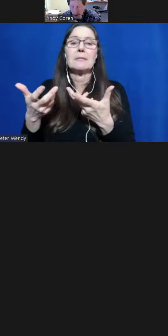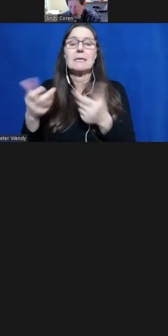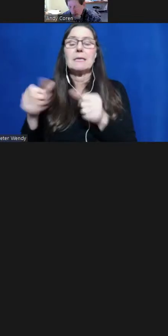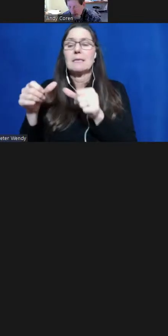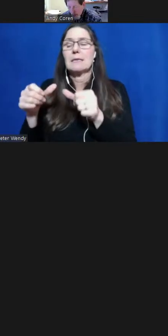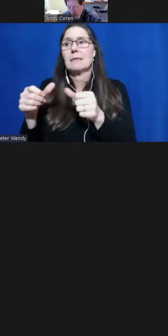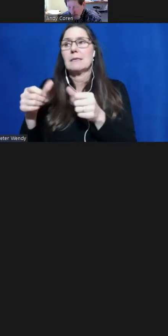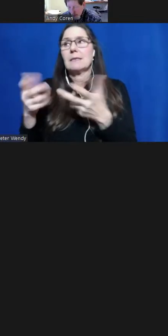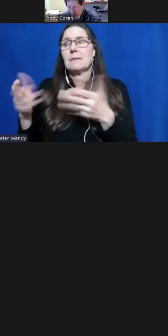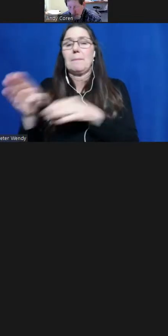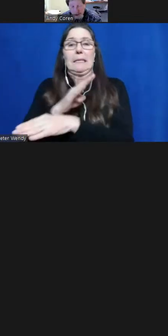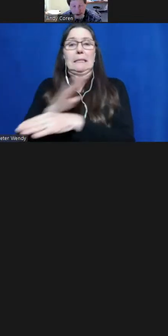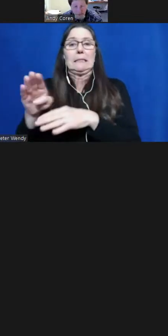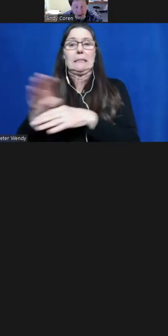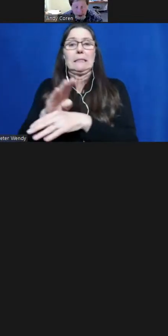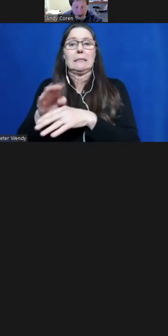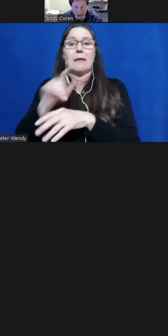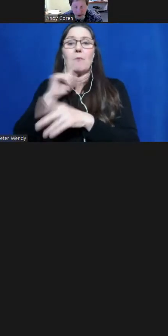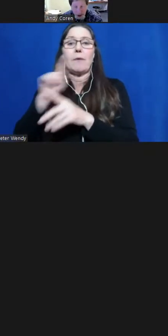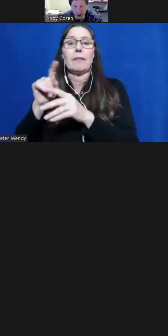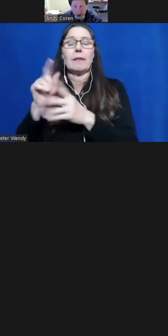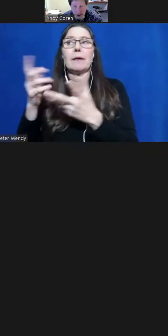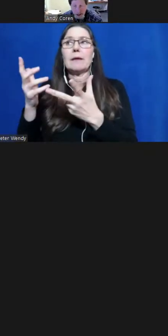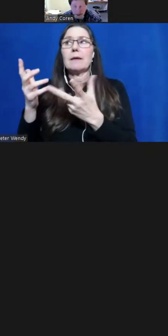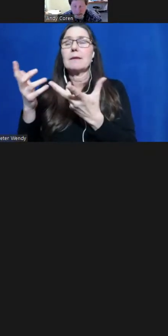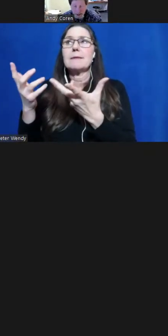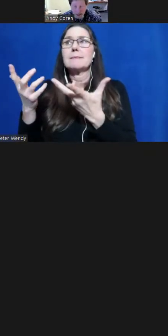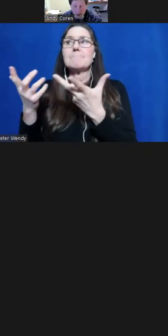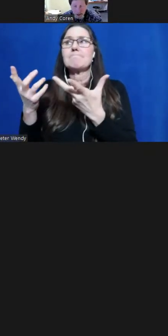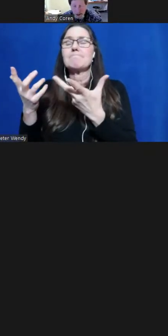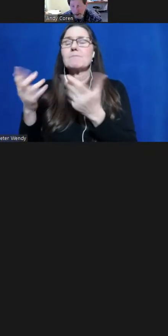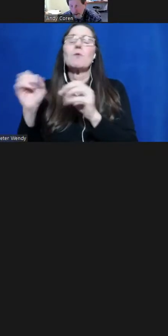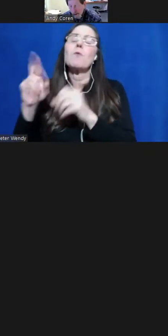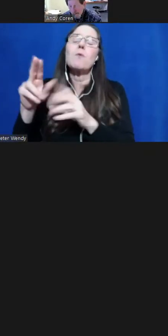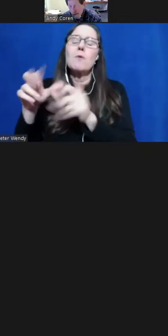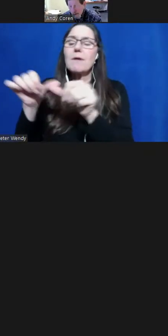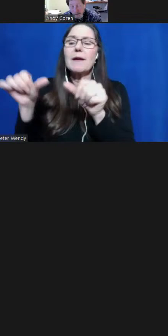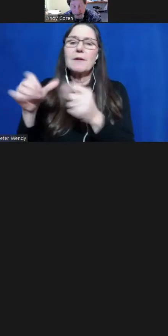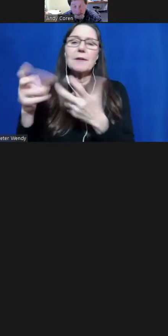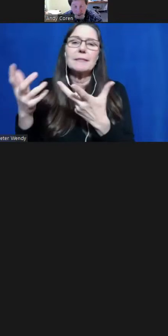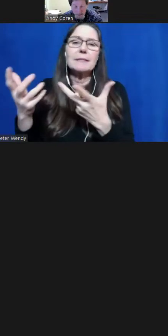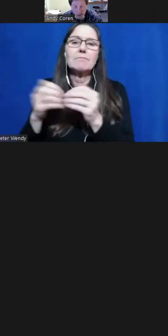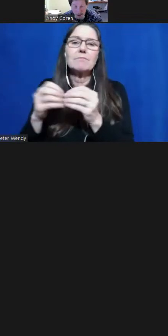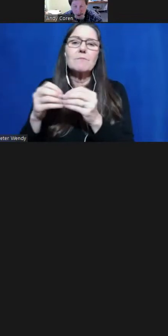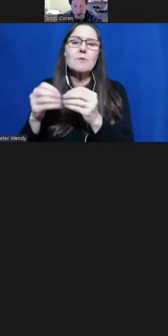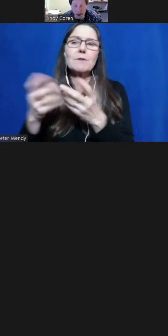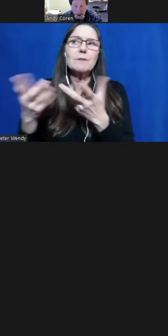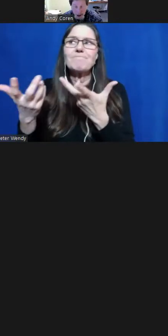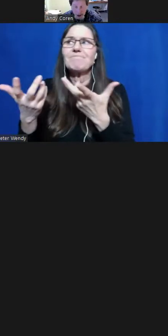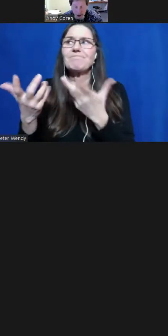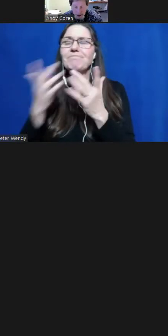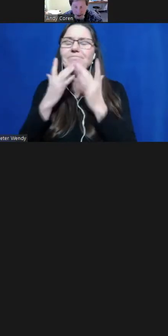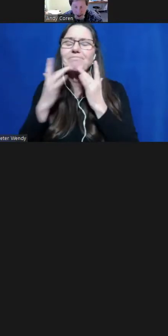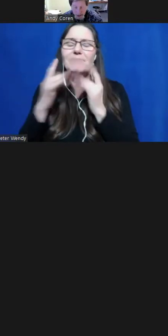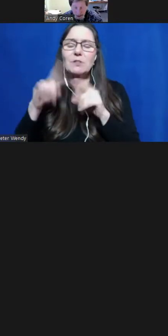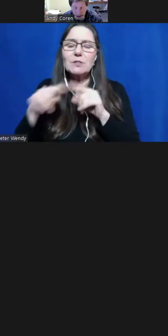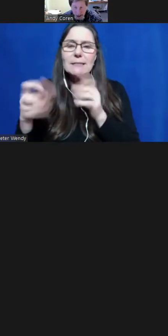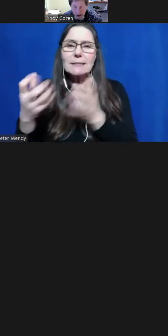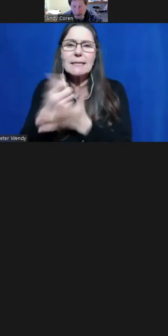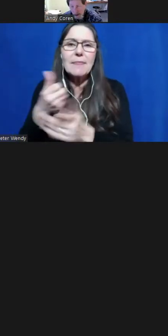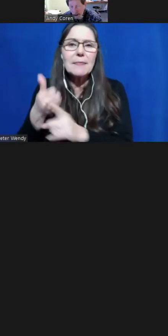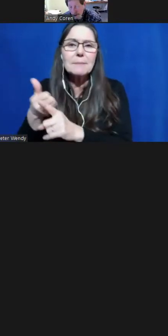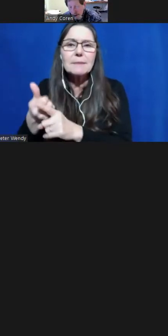who were more disadvantaged and really couldn't get them on their own, but it was very important, like